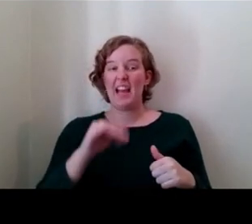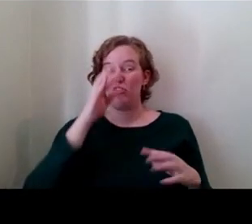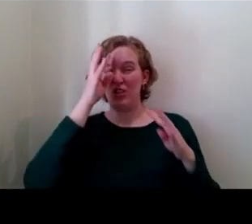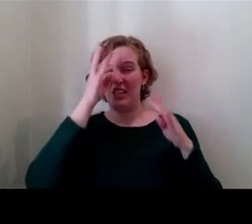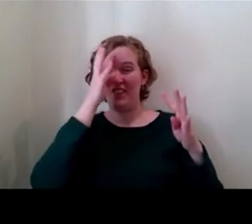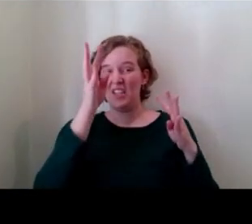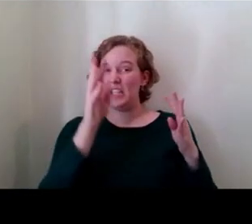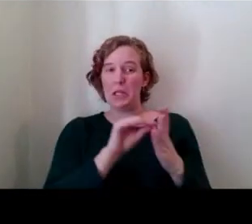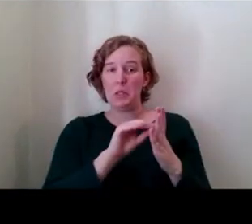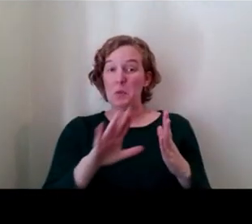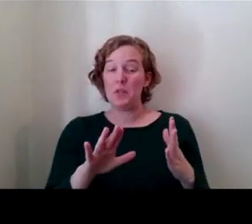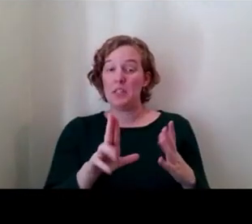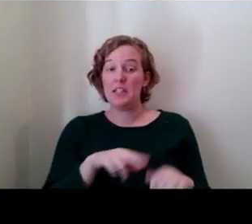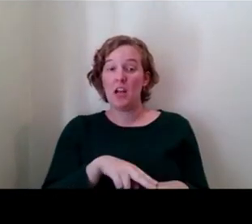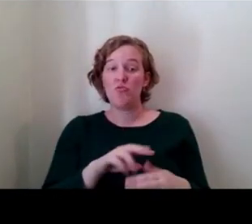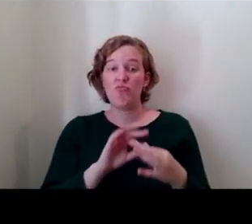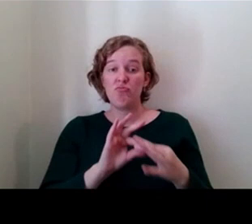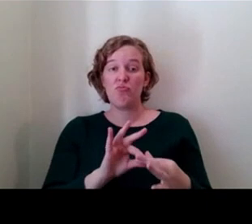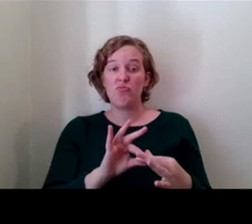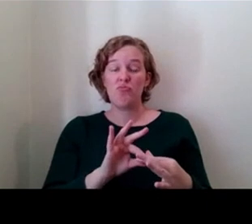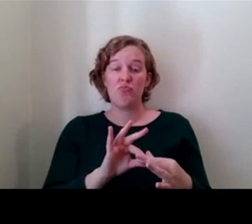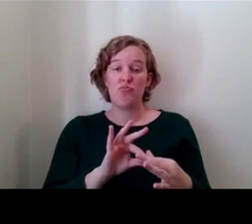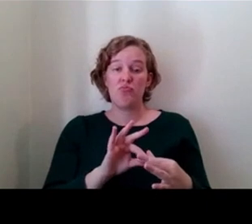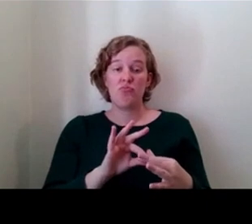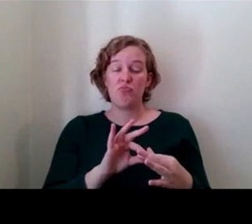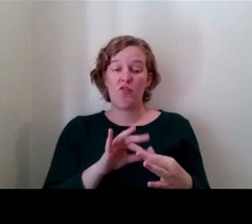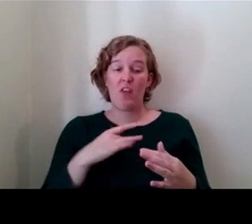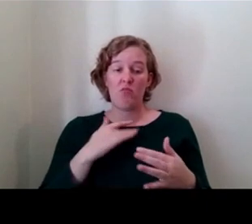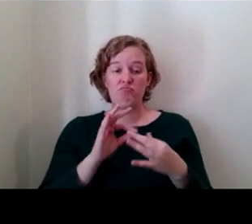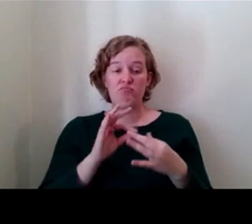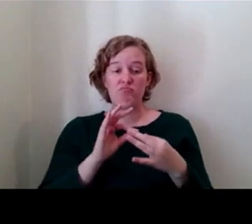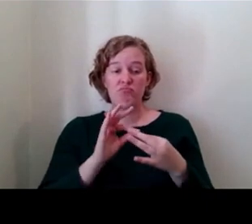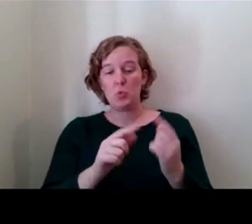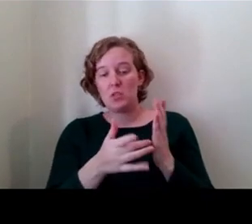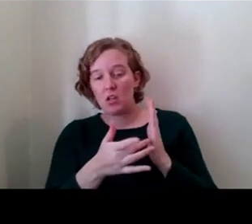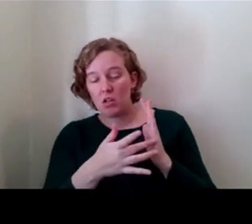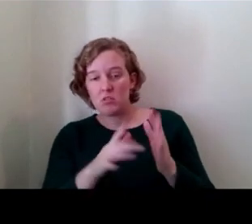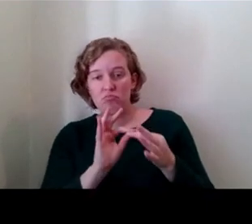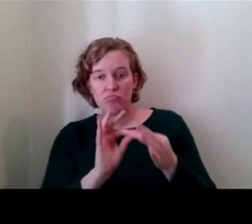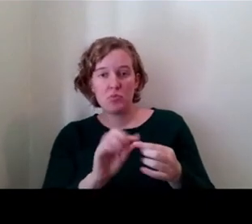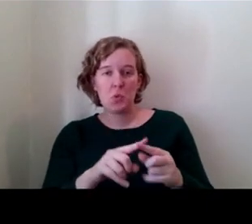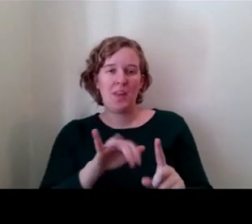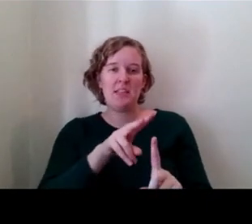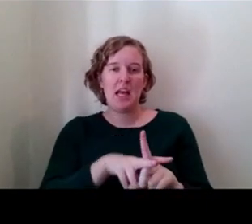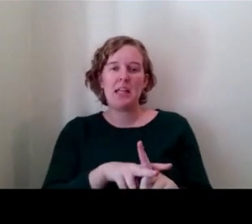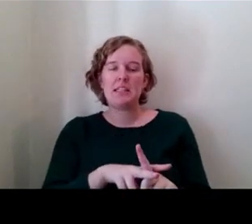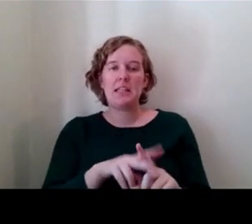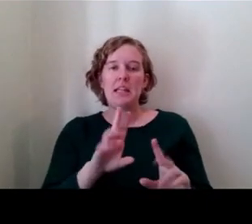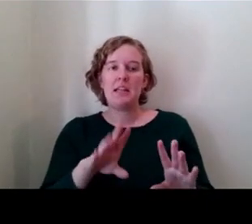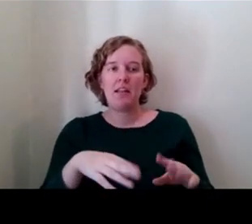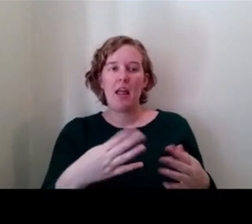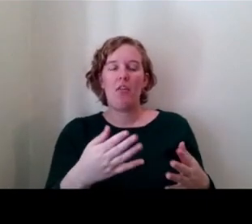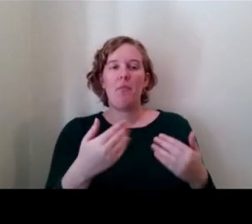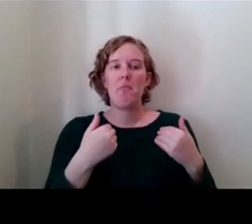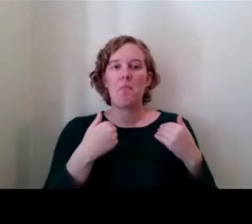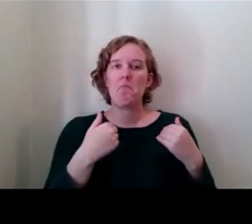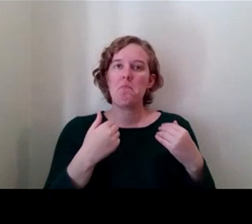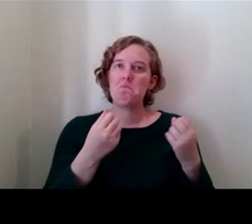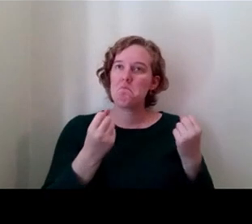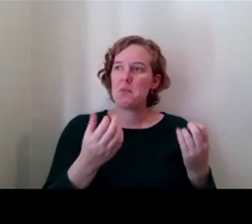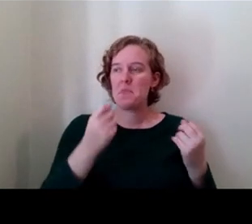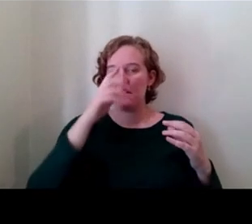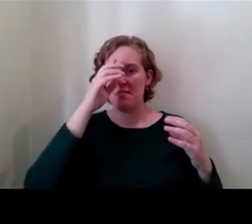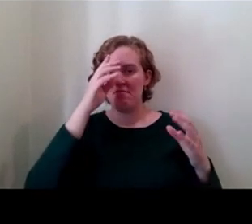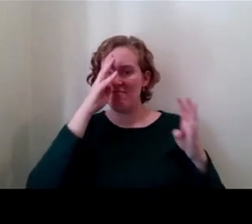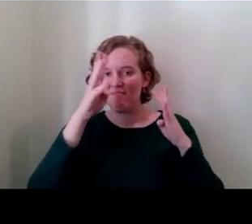The students naturally related to the technology and the task, and it just gave them so many ideas. And